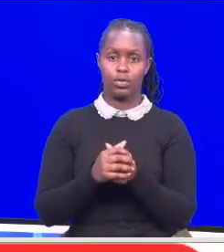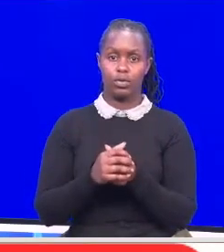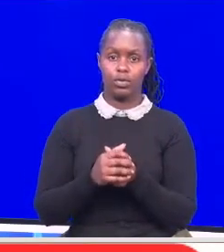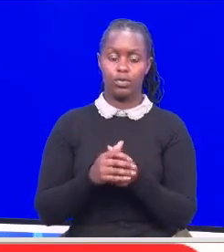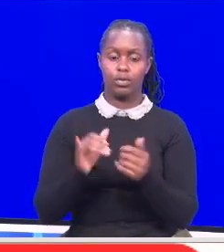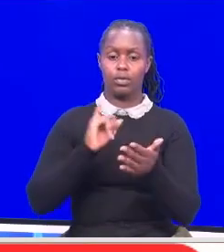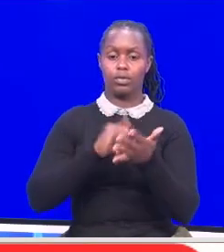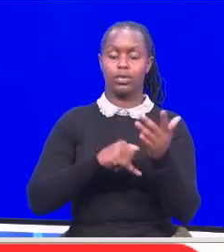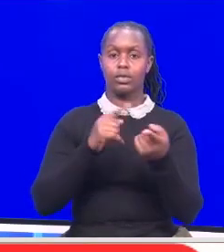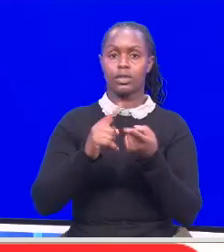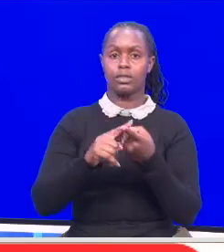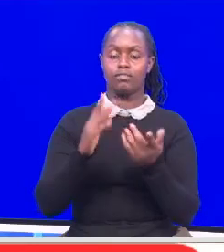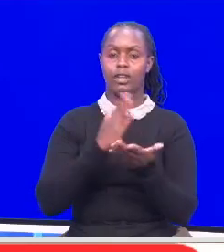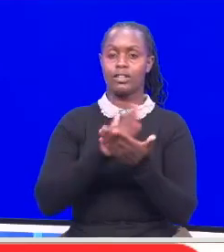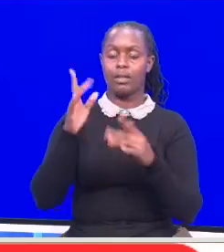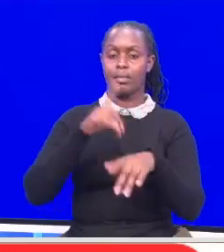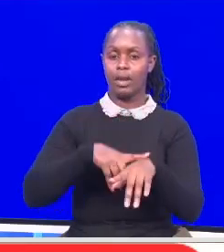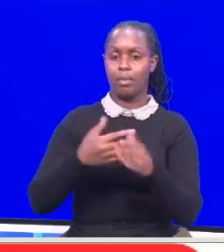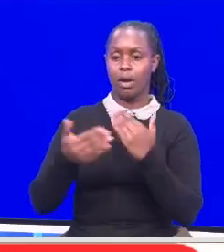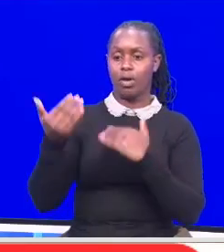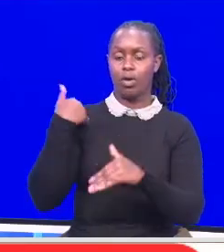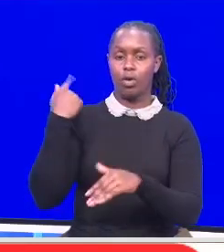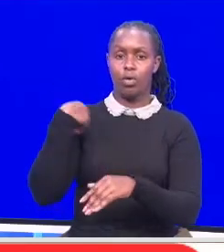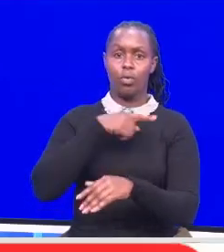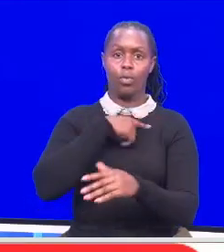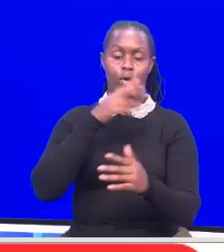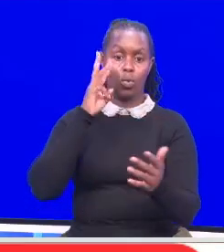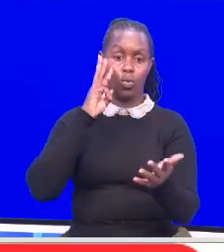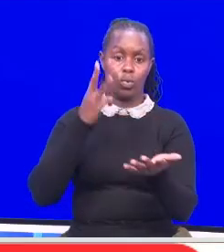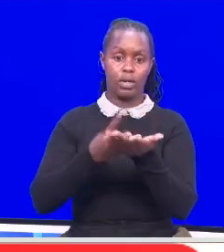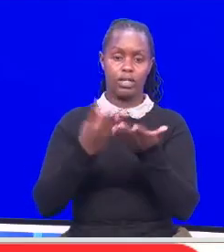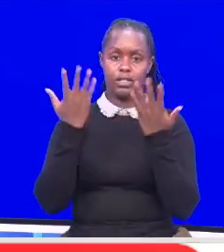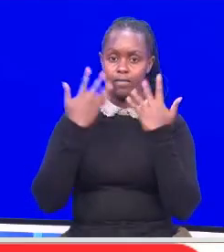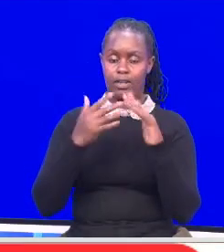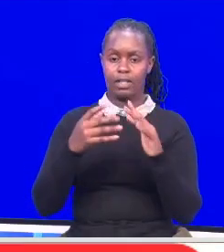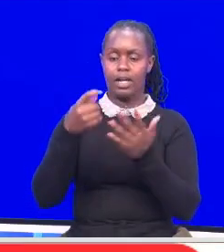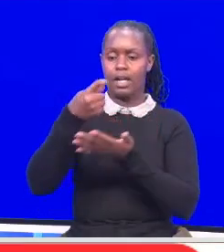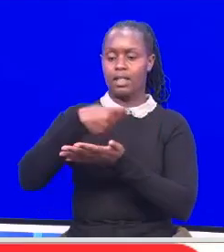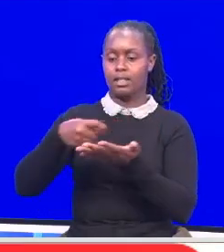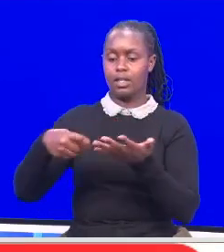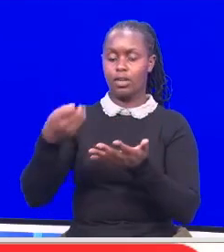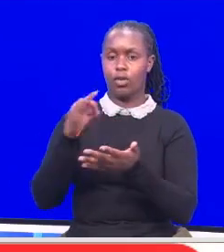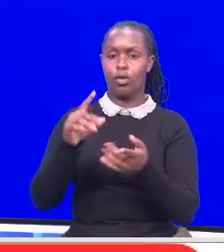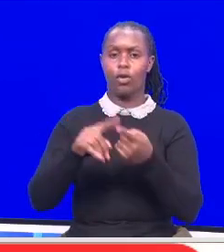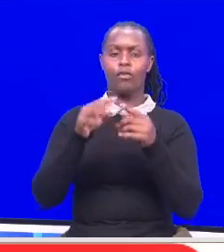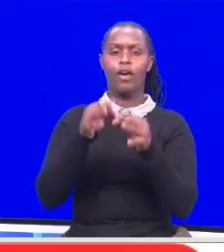Just a moment ago, we witnessed the signing of very important memoranda